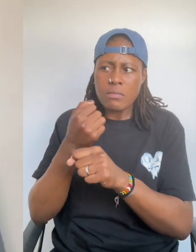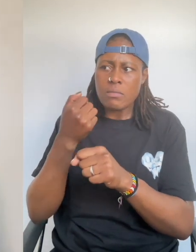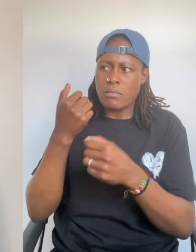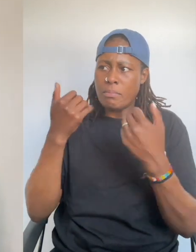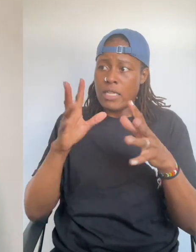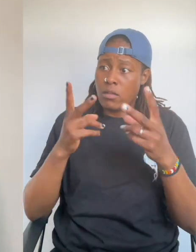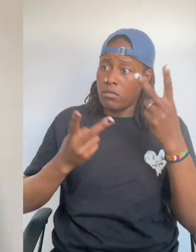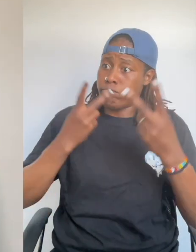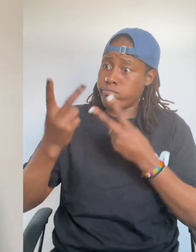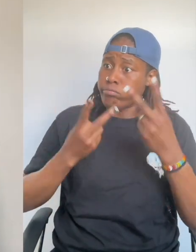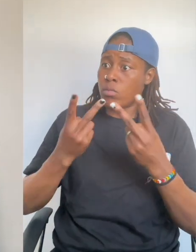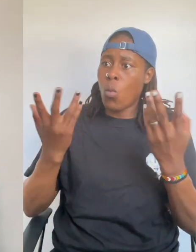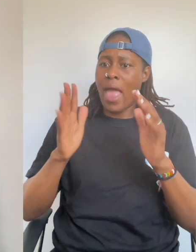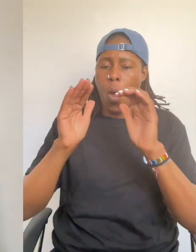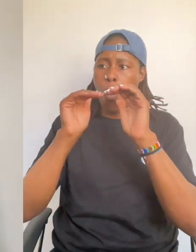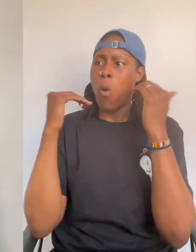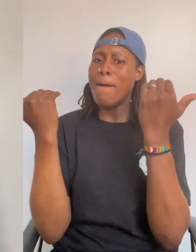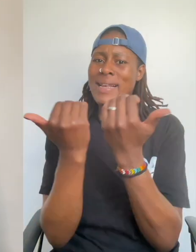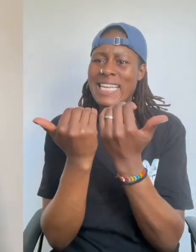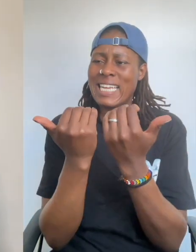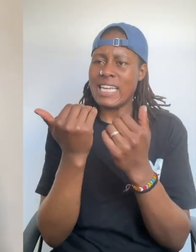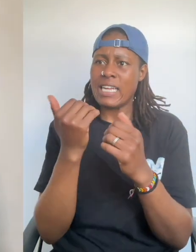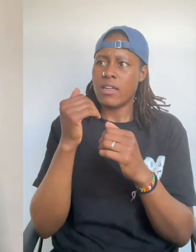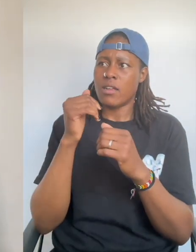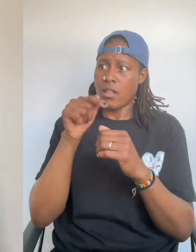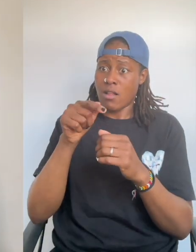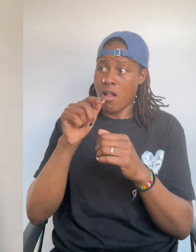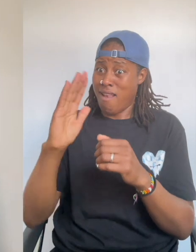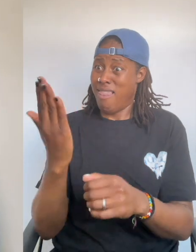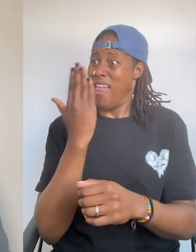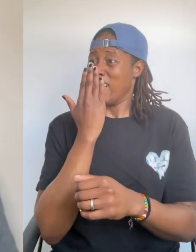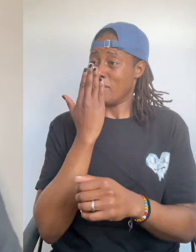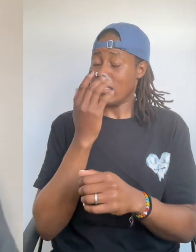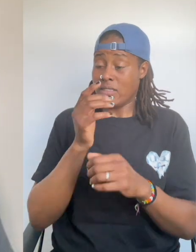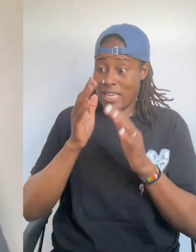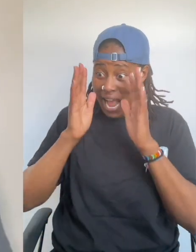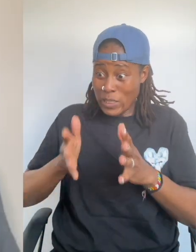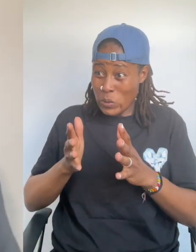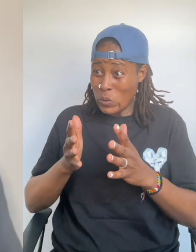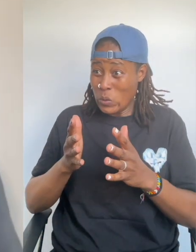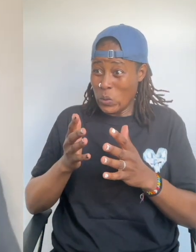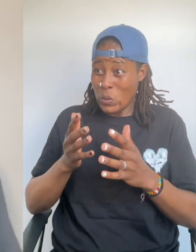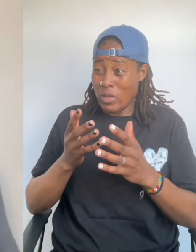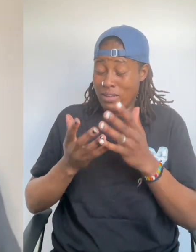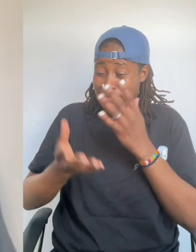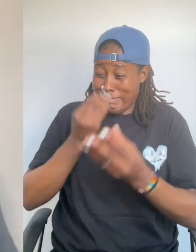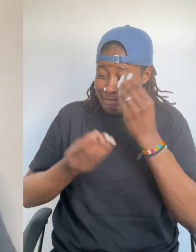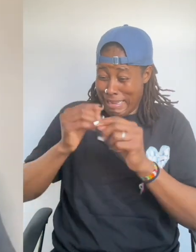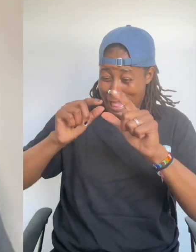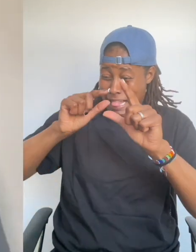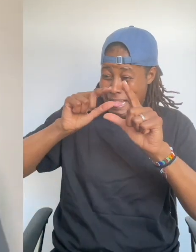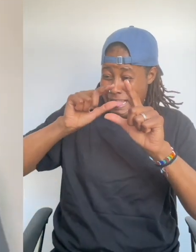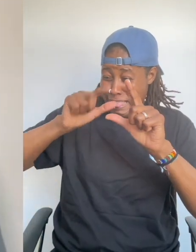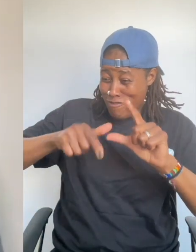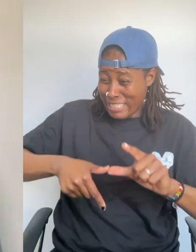a performance at Wembley, and that was like very last minute. So I had to like try and digest